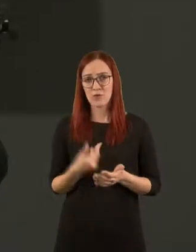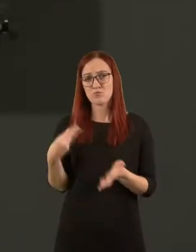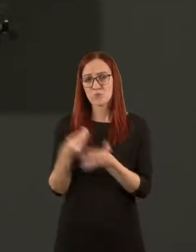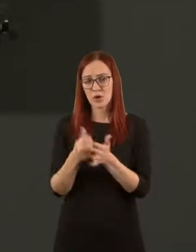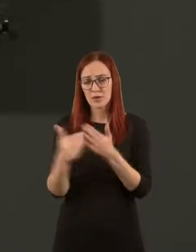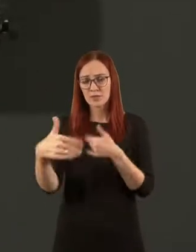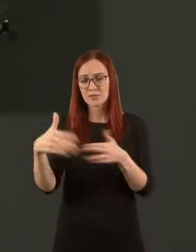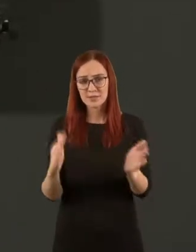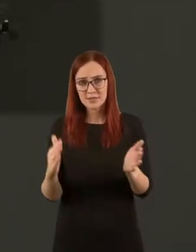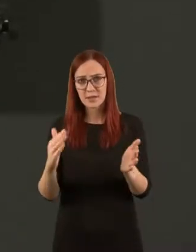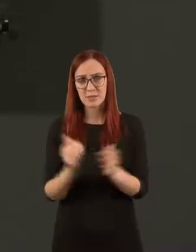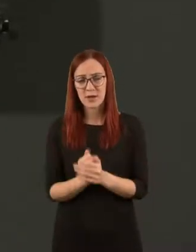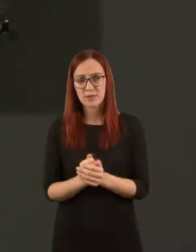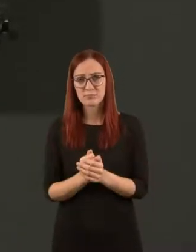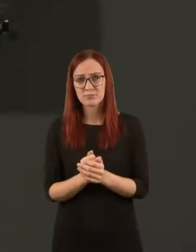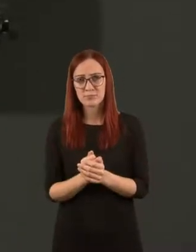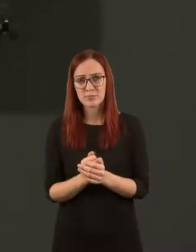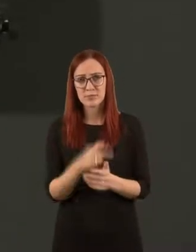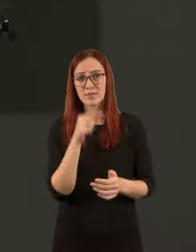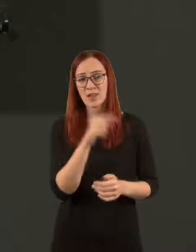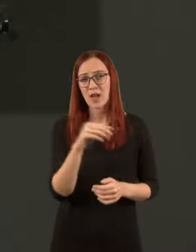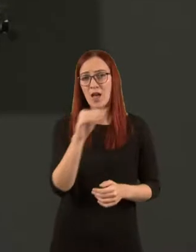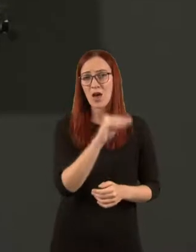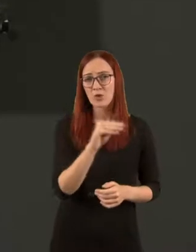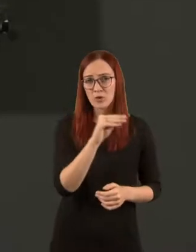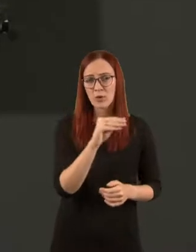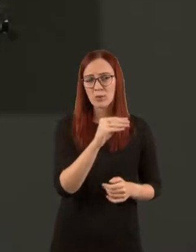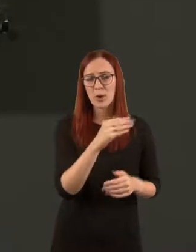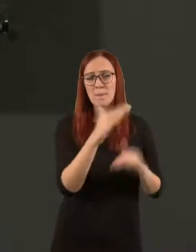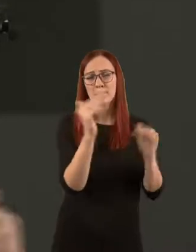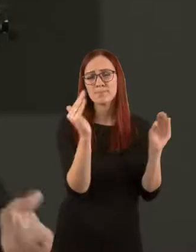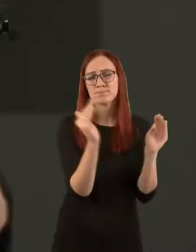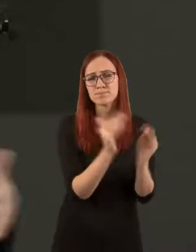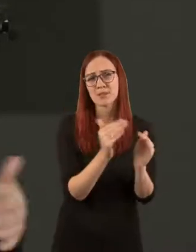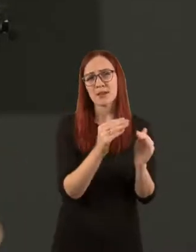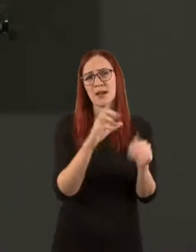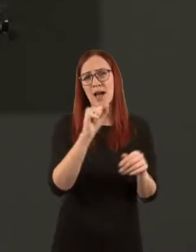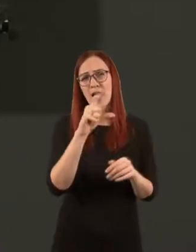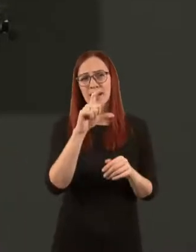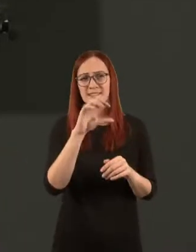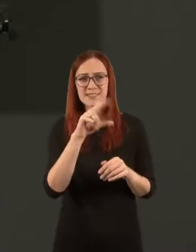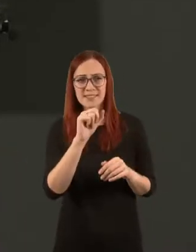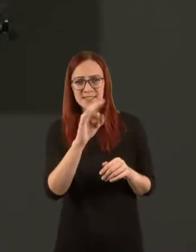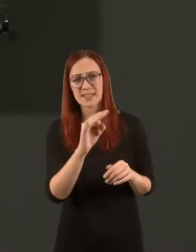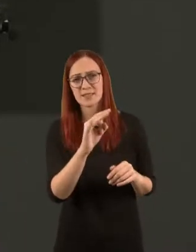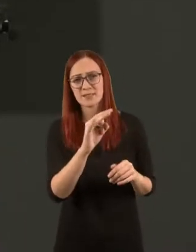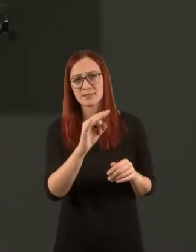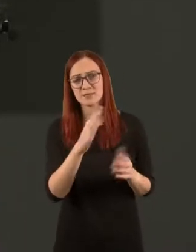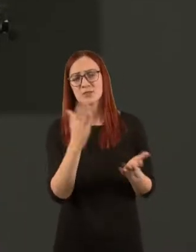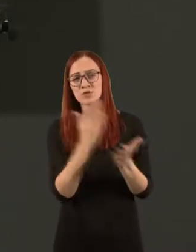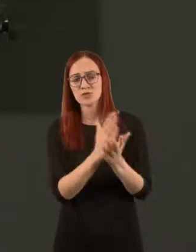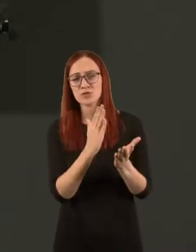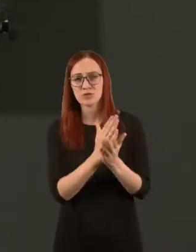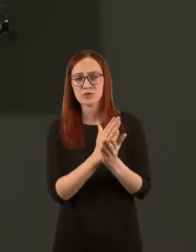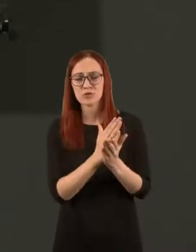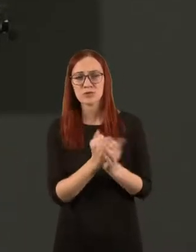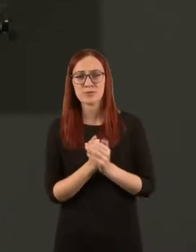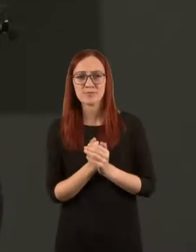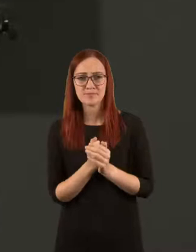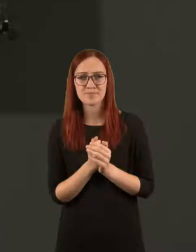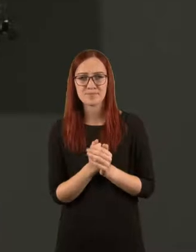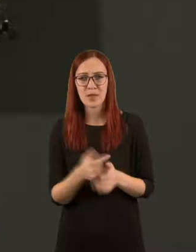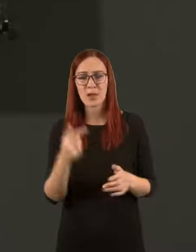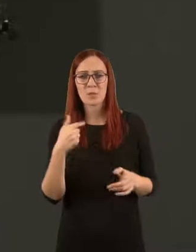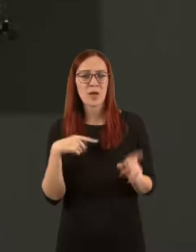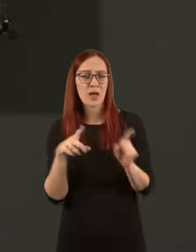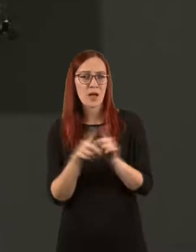Well, we all know that our taxes are close to the very minimum